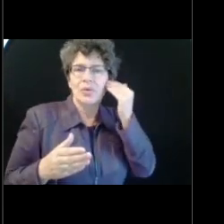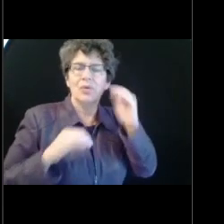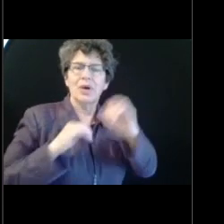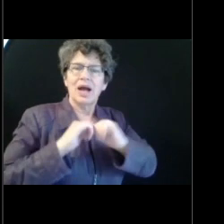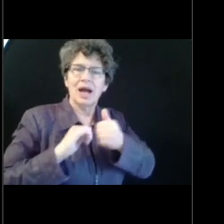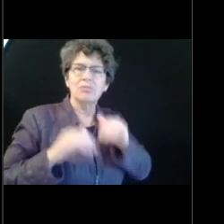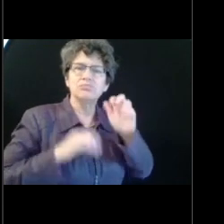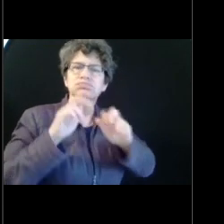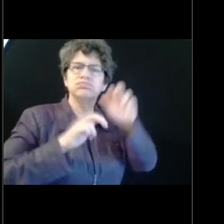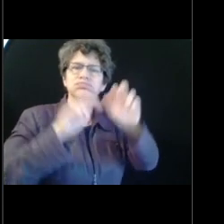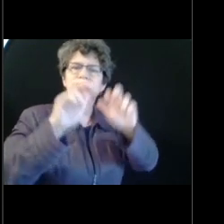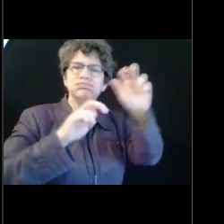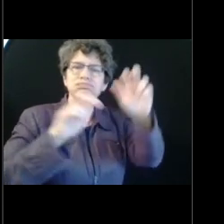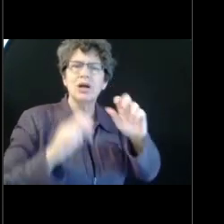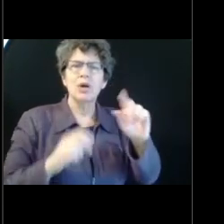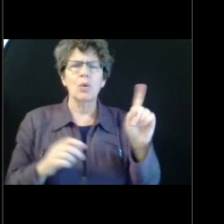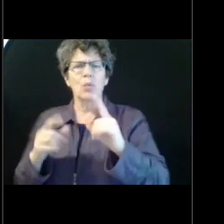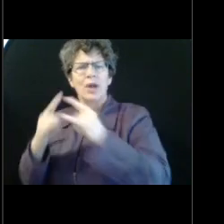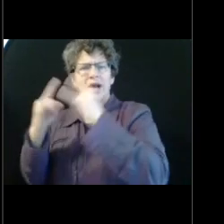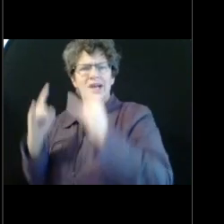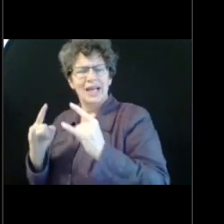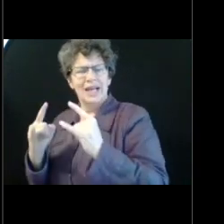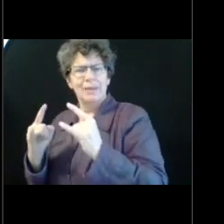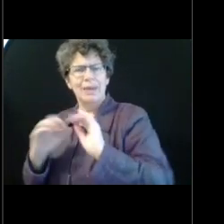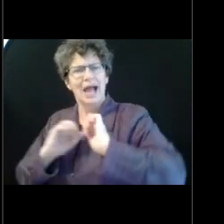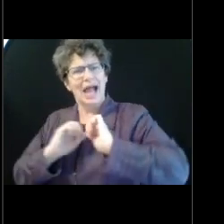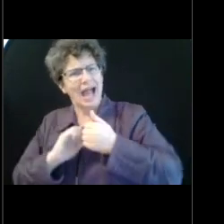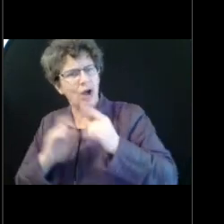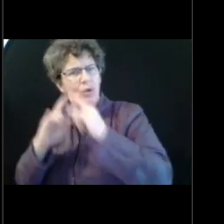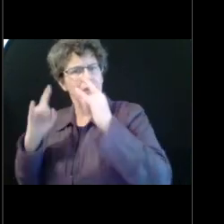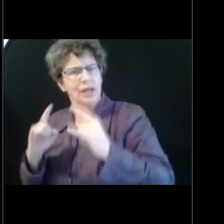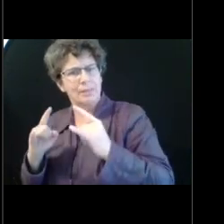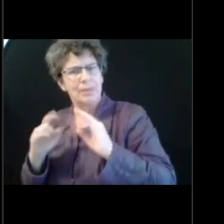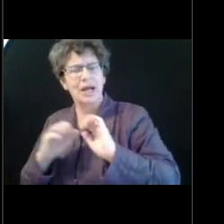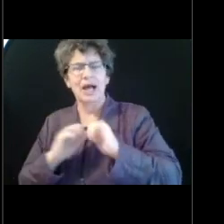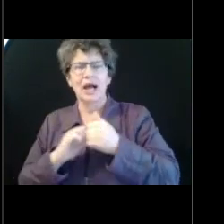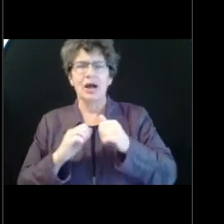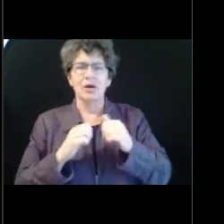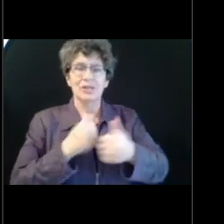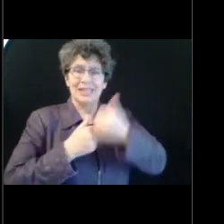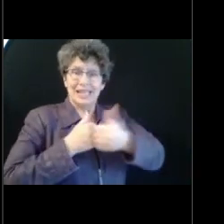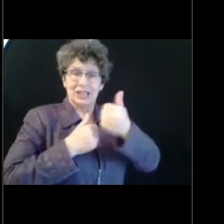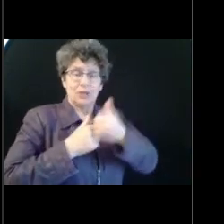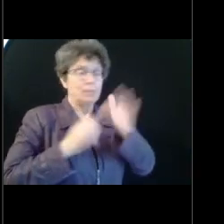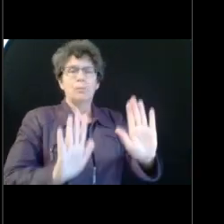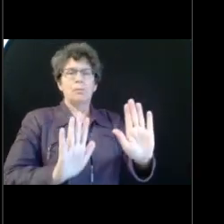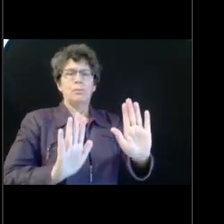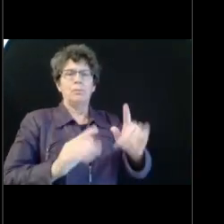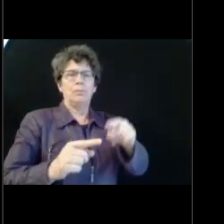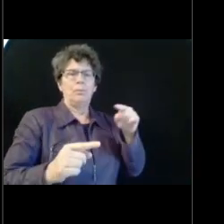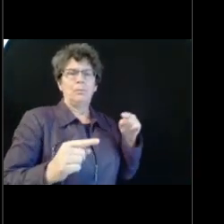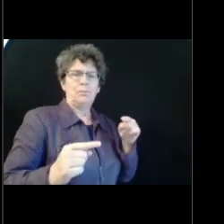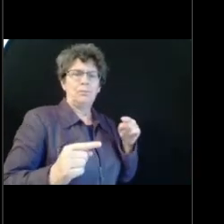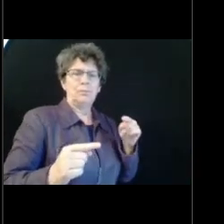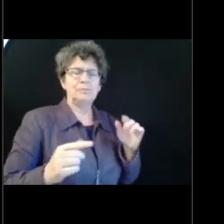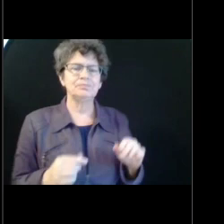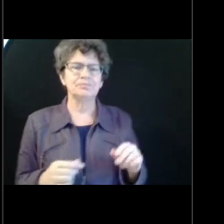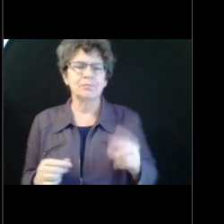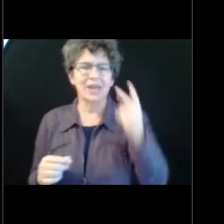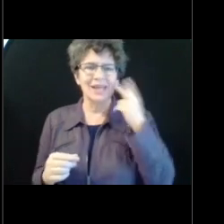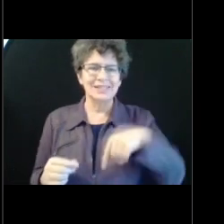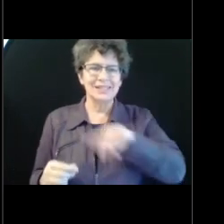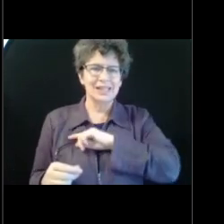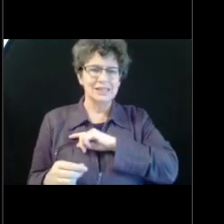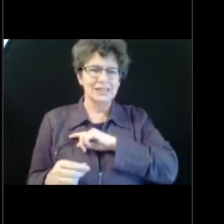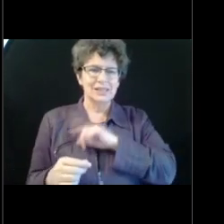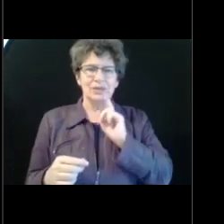avoid dangers. And then en route, you will see us on the right-hand side. There are our